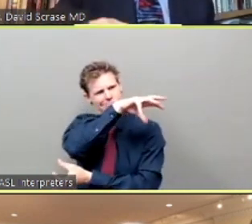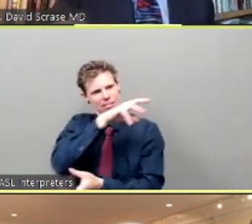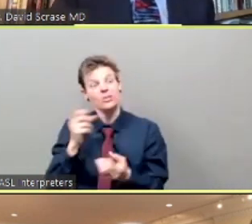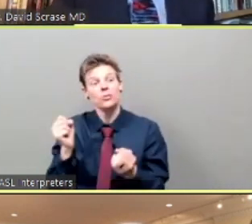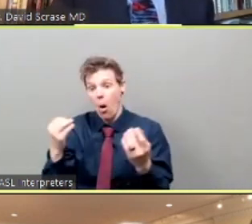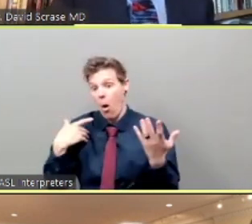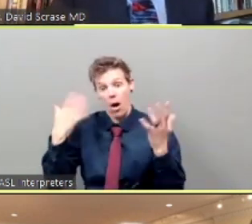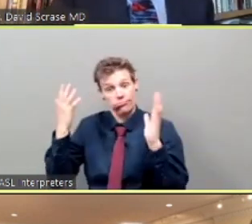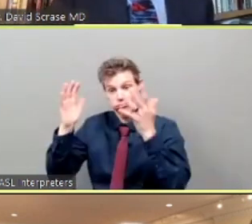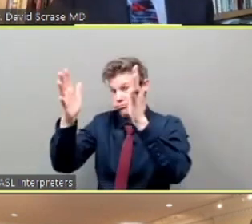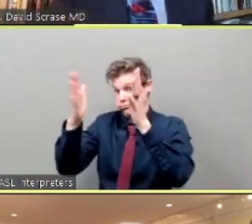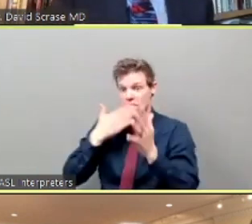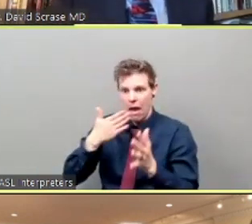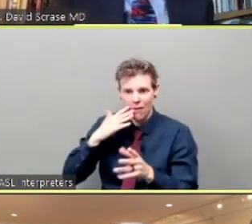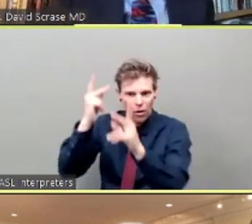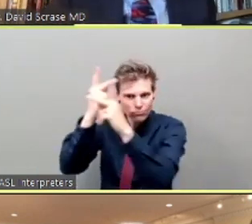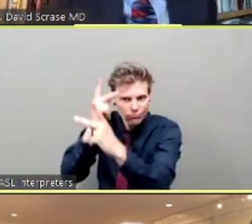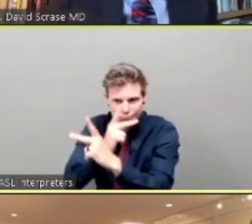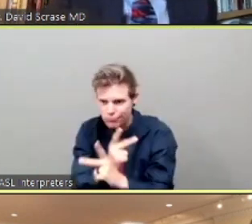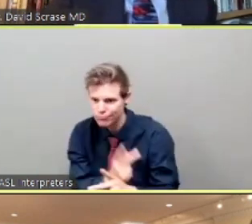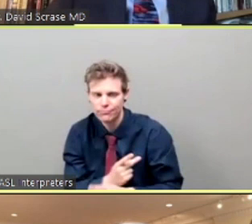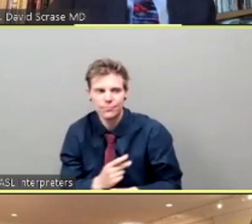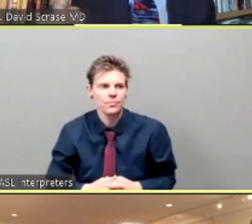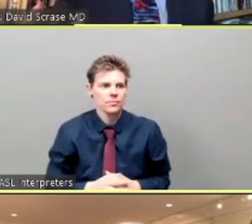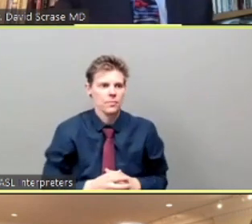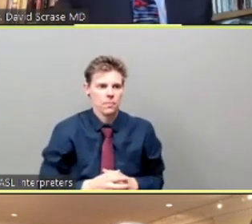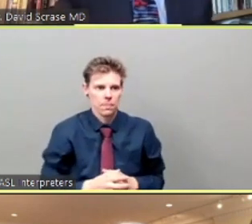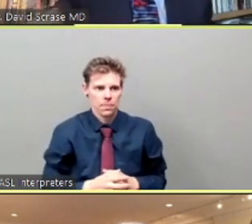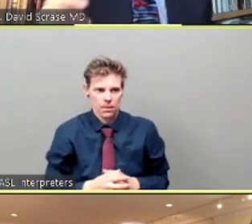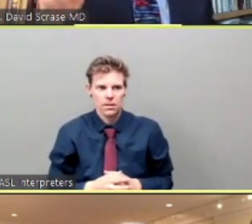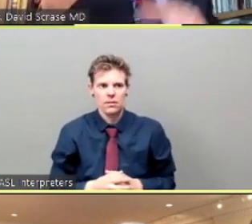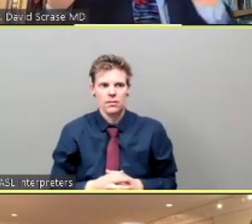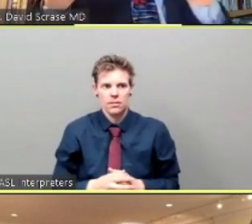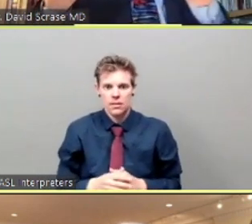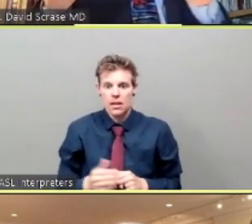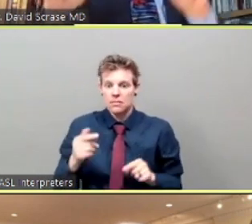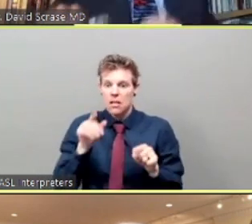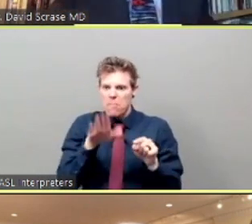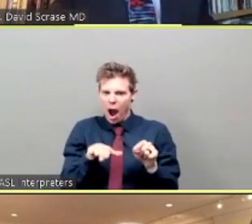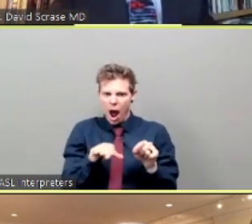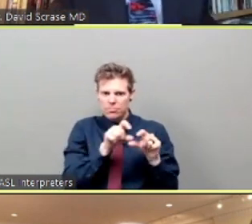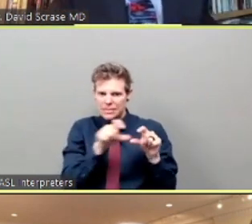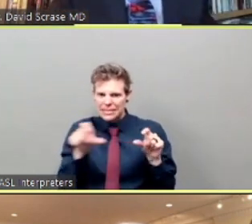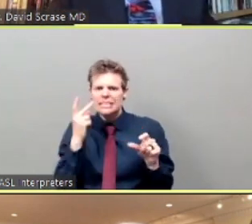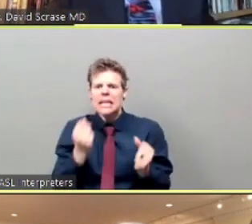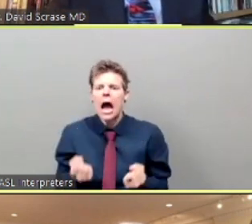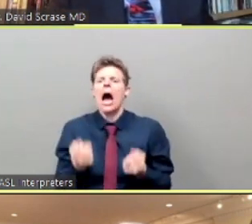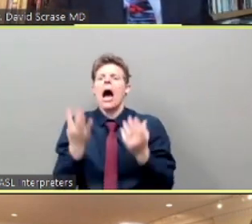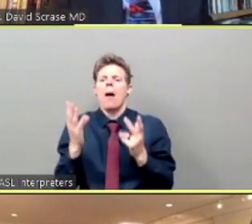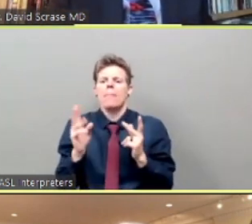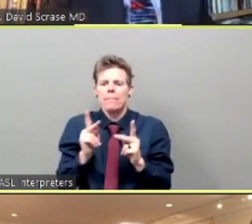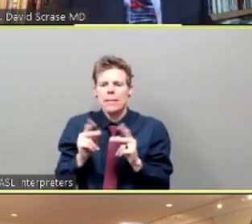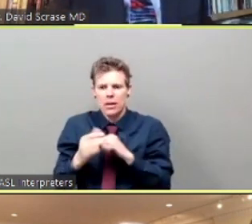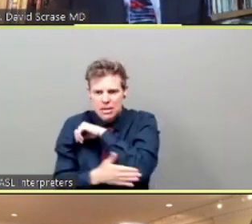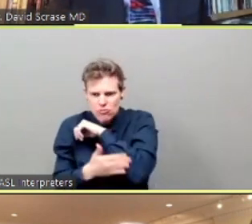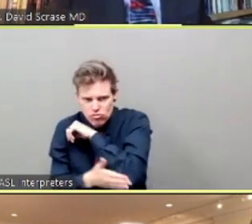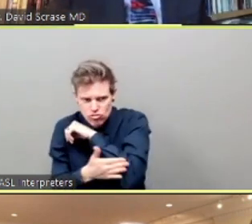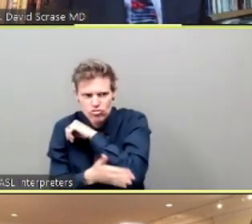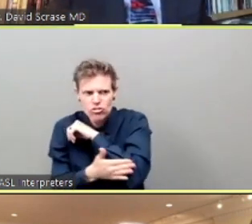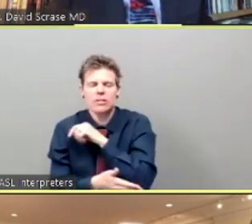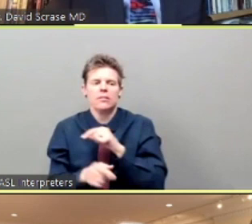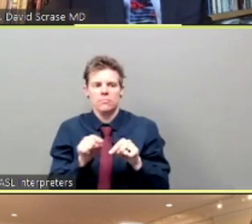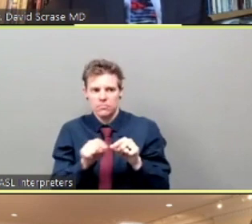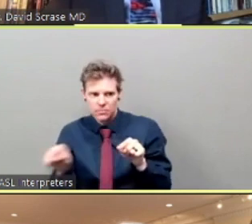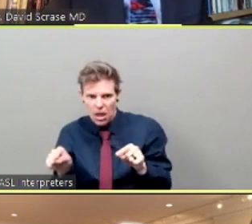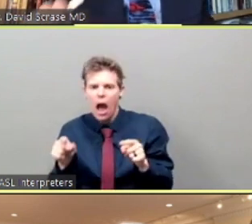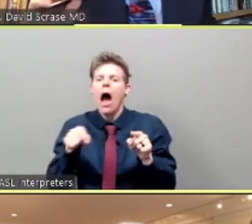is just the population in the county. And all you have to do to meet the metric is be at or above the target